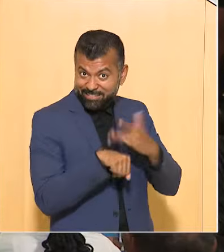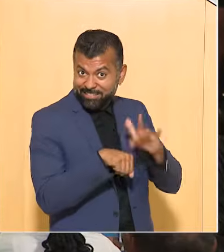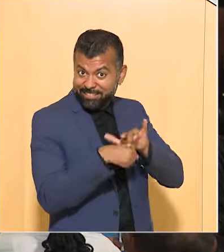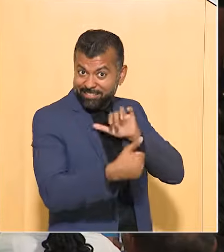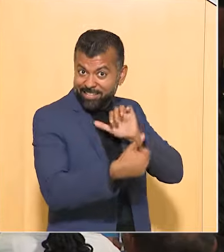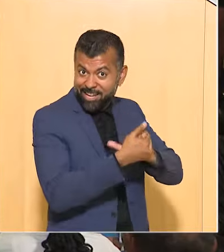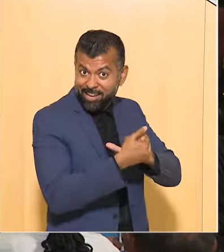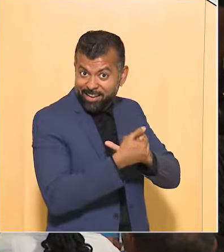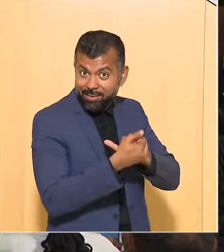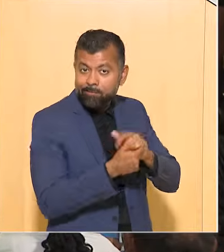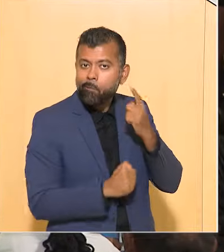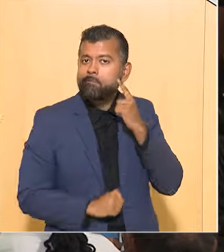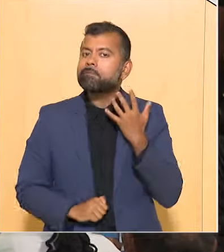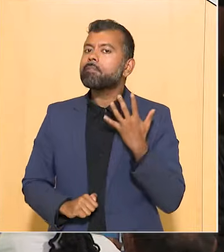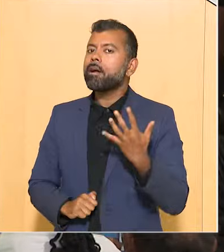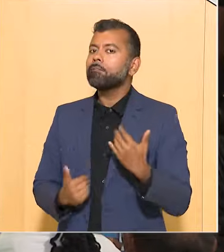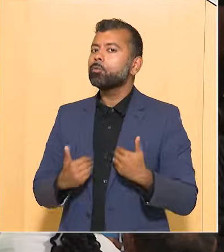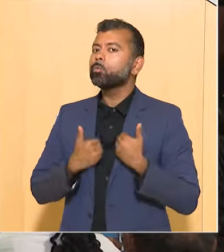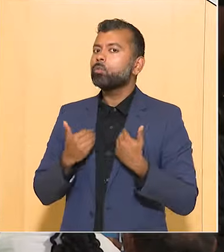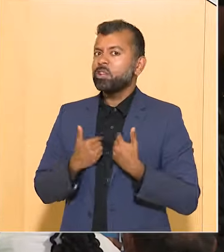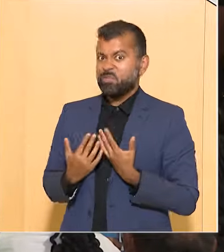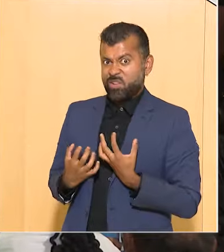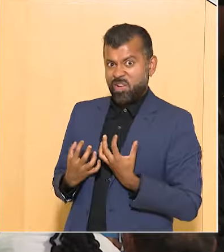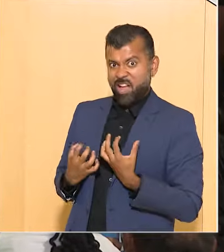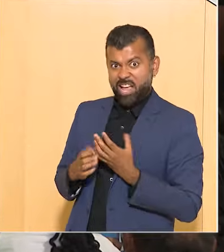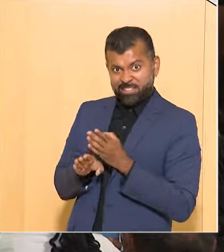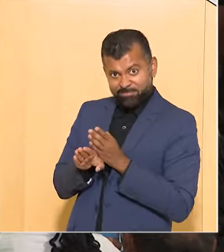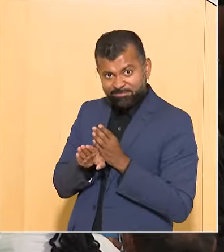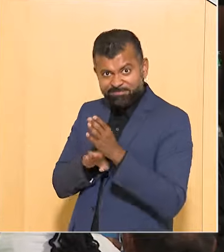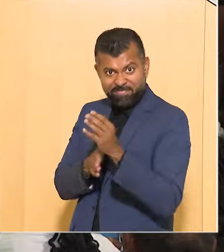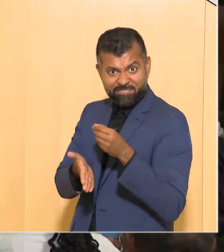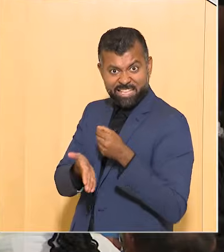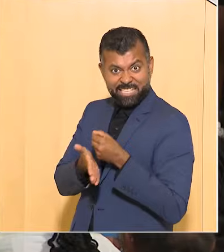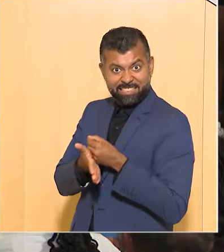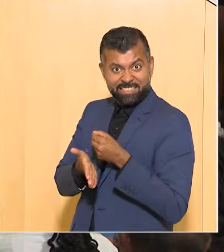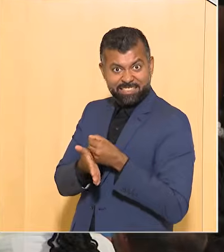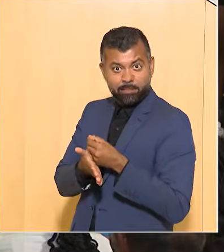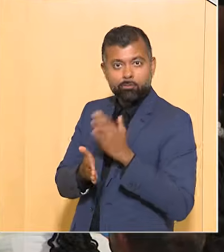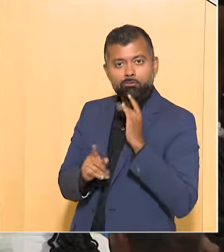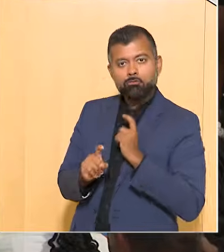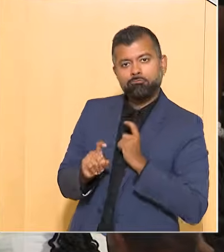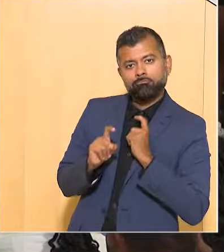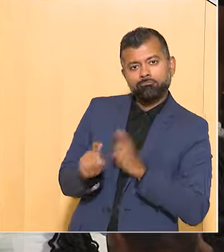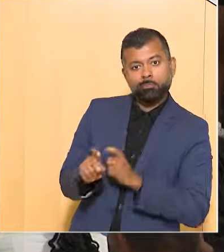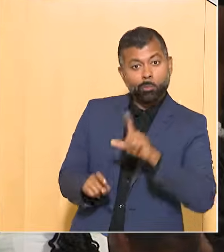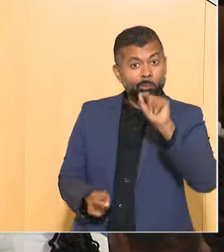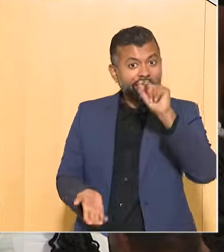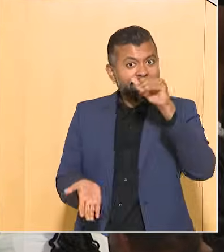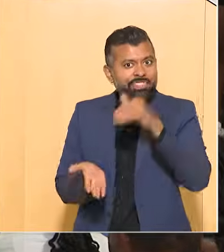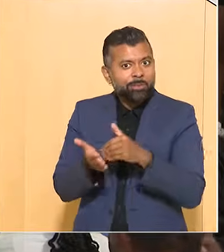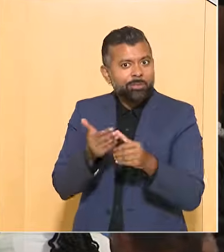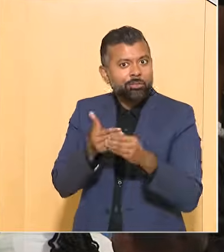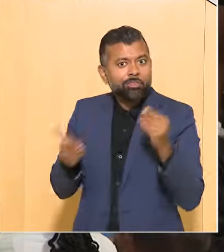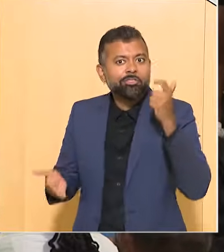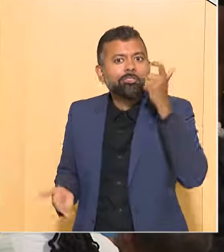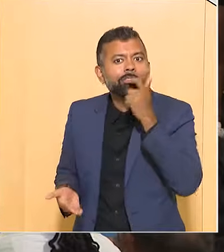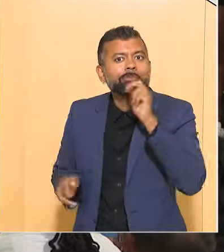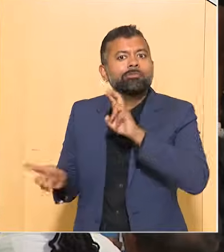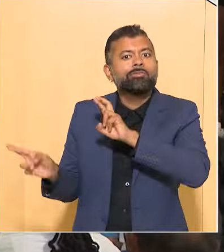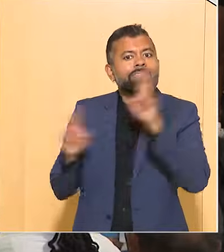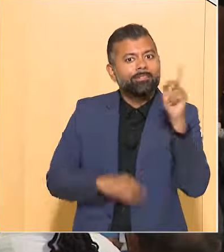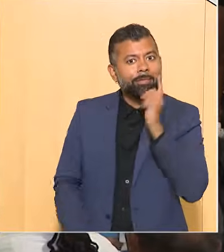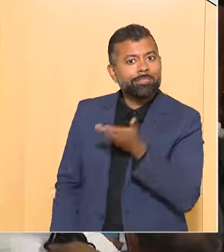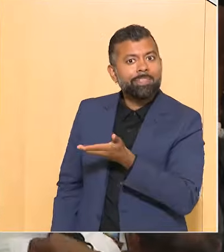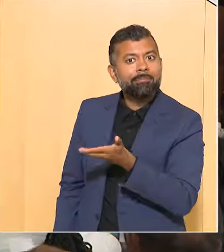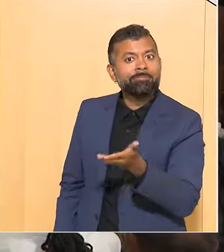major in finance, each of them will be awarded a $20,000 scholarship as a powerful investment in their